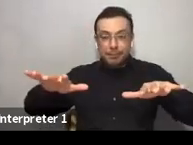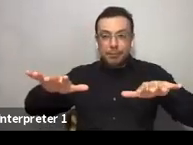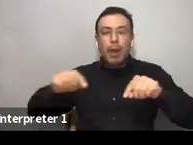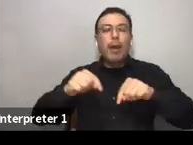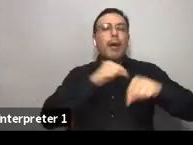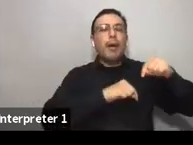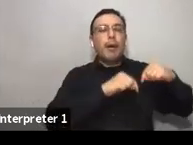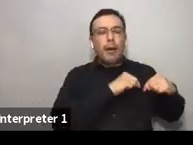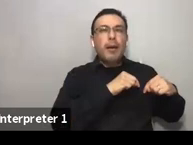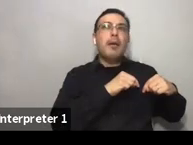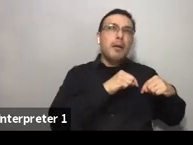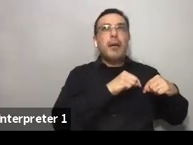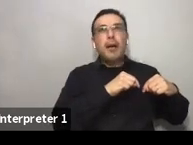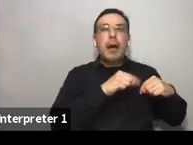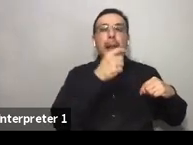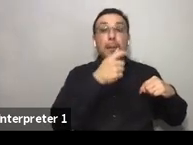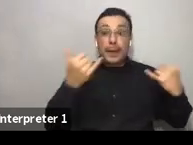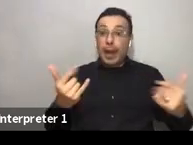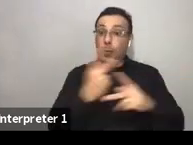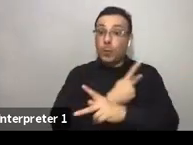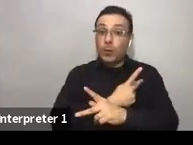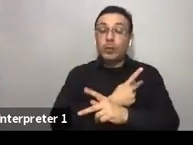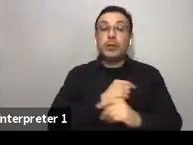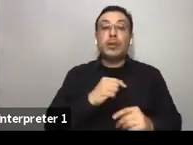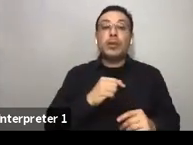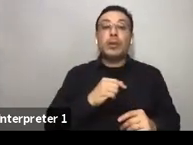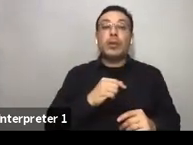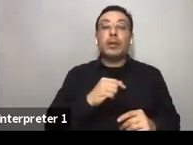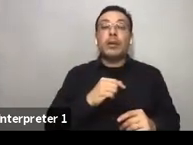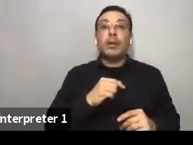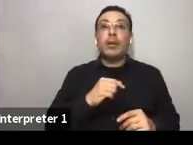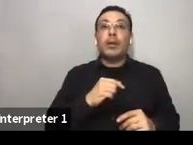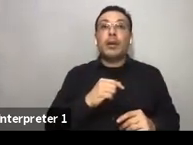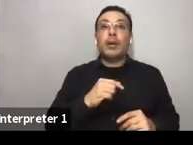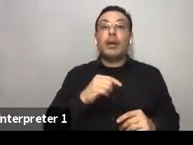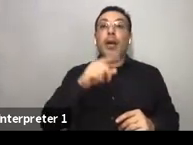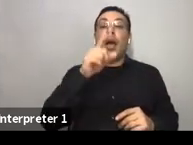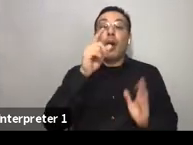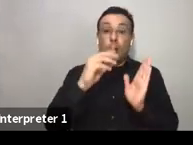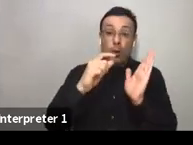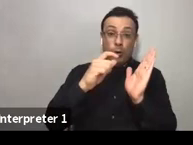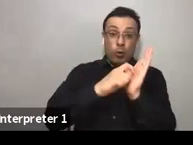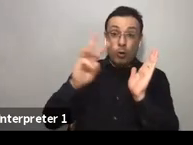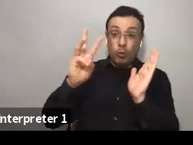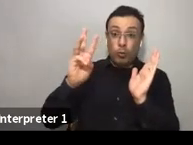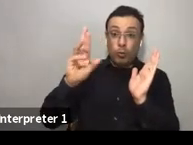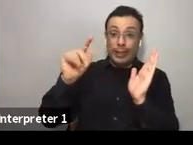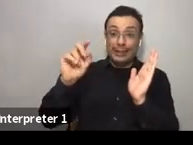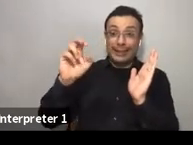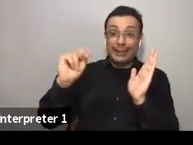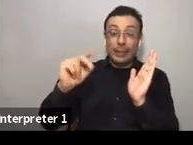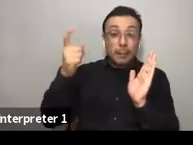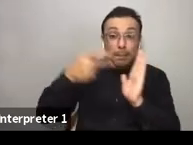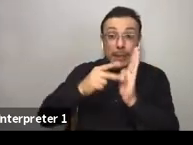oral release, but written does not necessarily mean in person, right? We have a